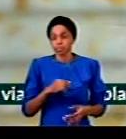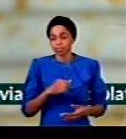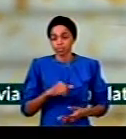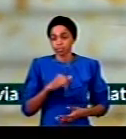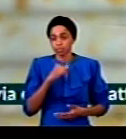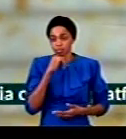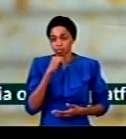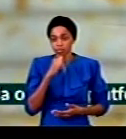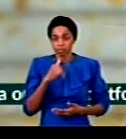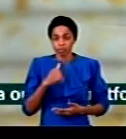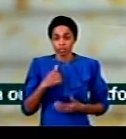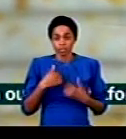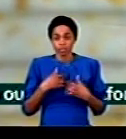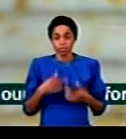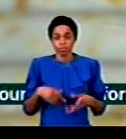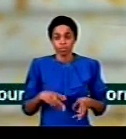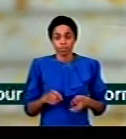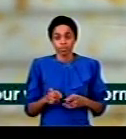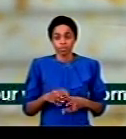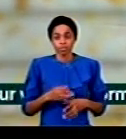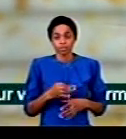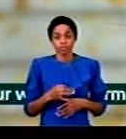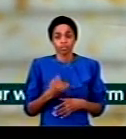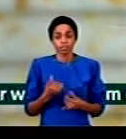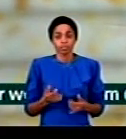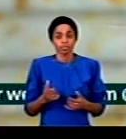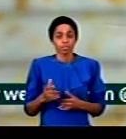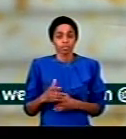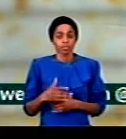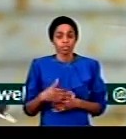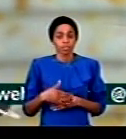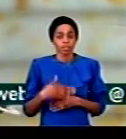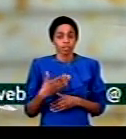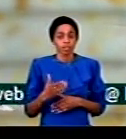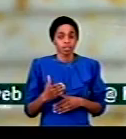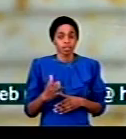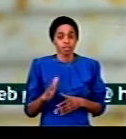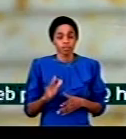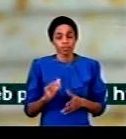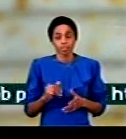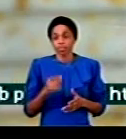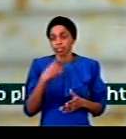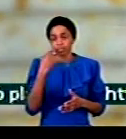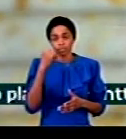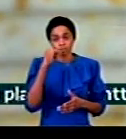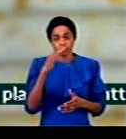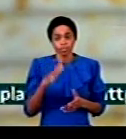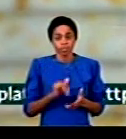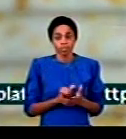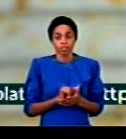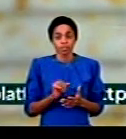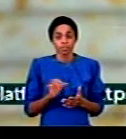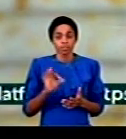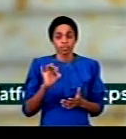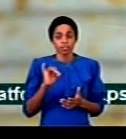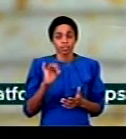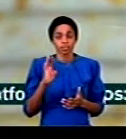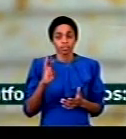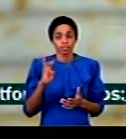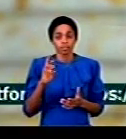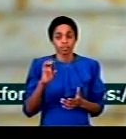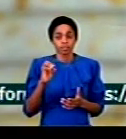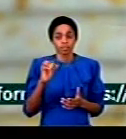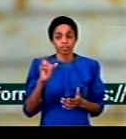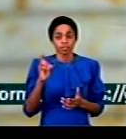as big, as large as the pregnancy. As like a woman. In fact, sometimes when I go to the scan, they would tell me, they would just laugh and say, "Madam, it's like you're carrying